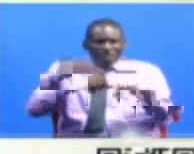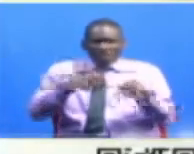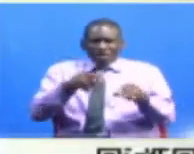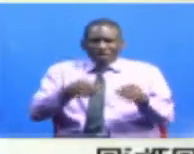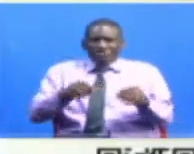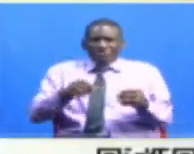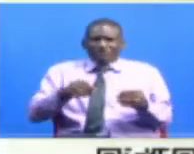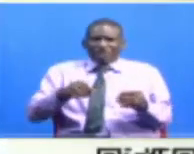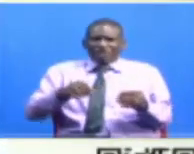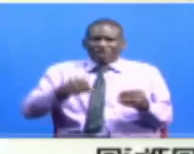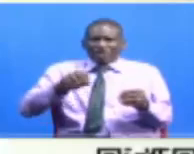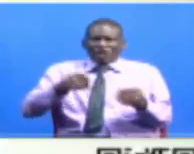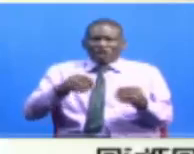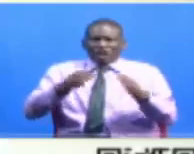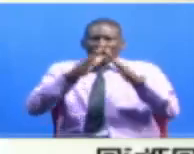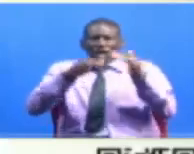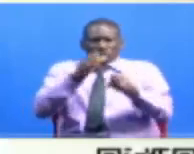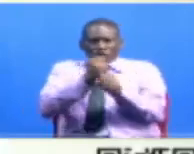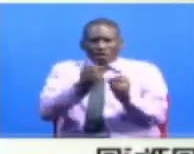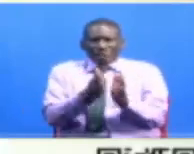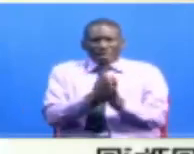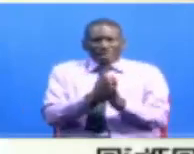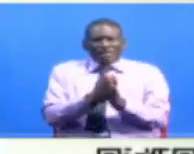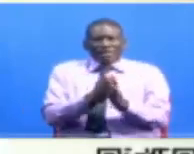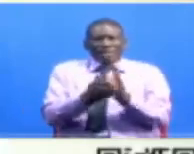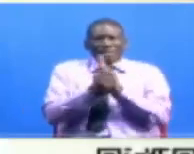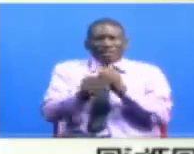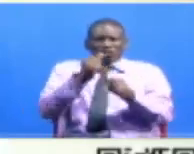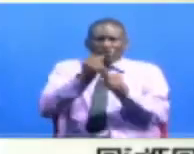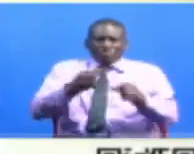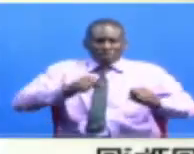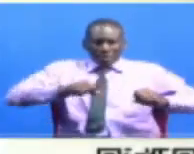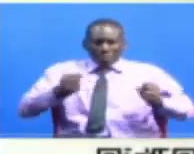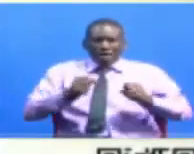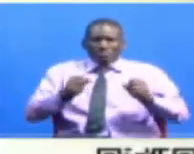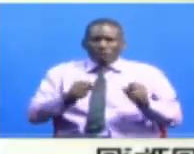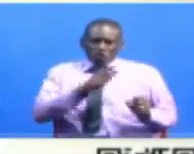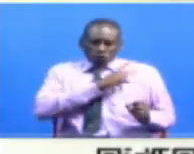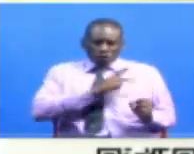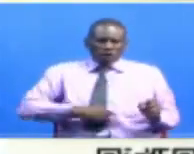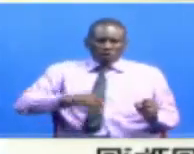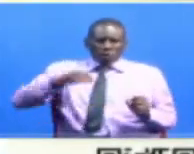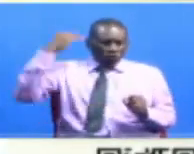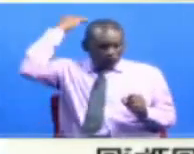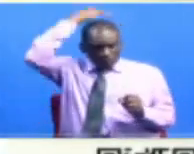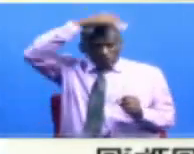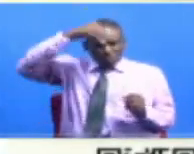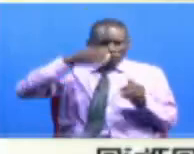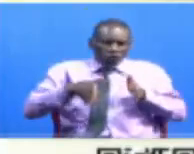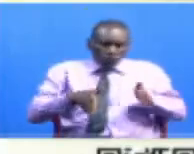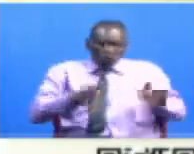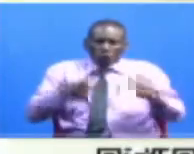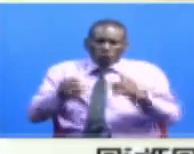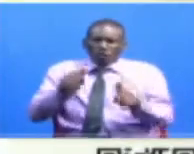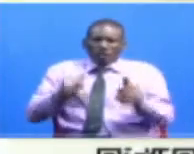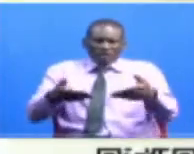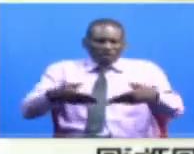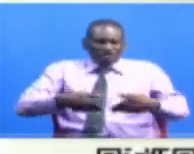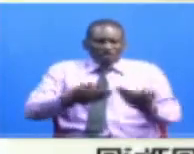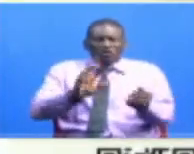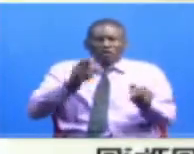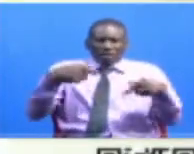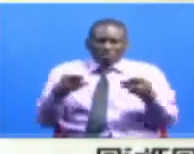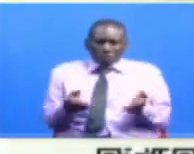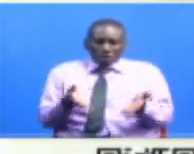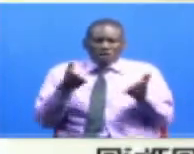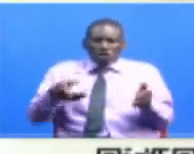workers and on the skilled labor. And I'm very happy with the Kingdom of Saudi Arabia for the opportunities that they have given to Kenyans.